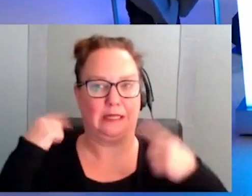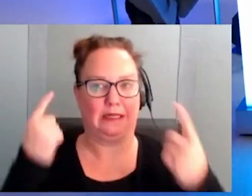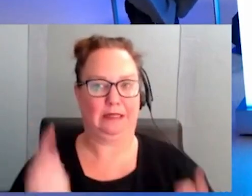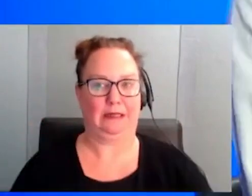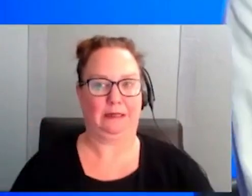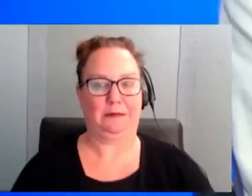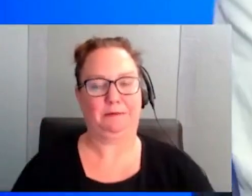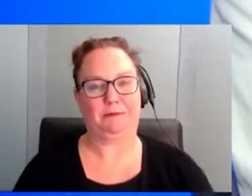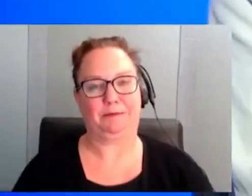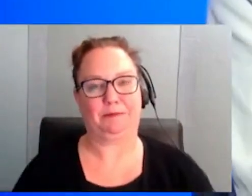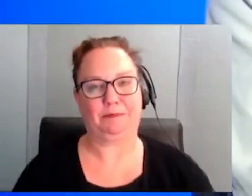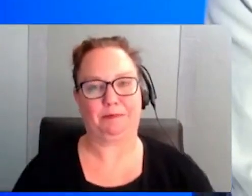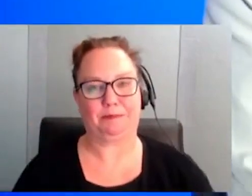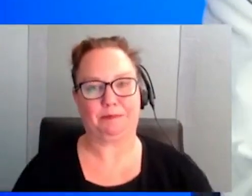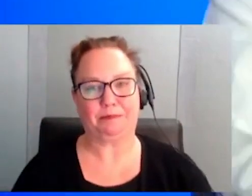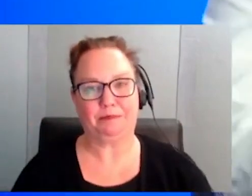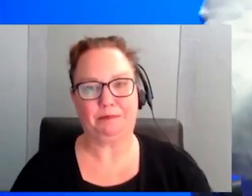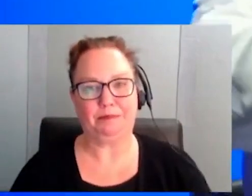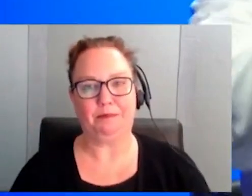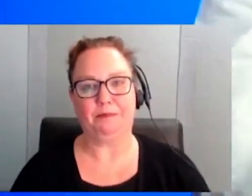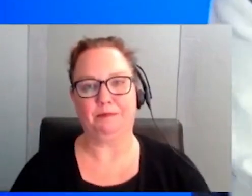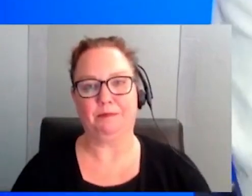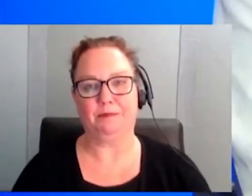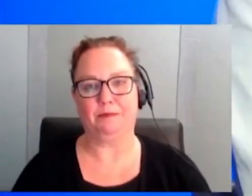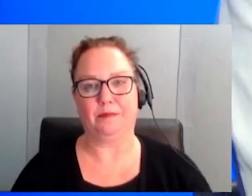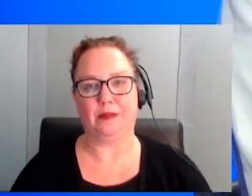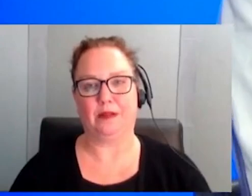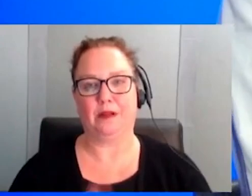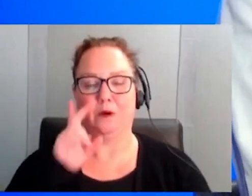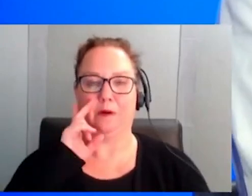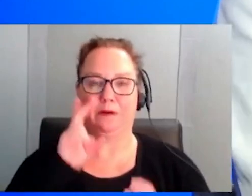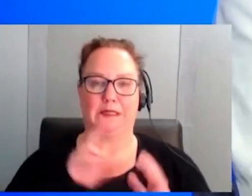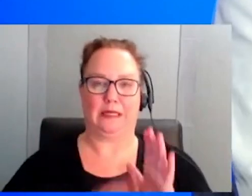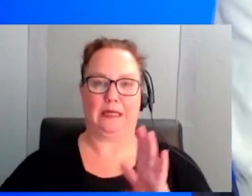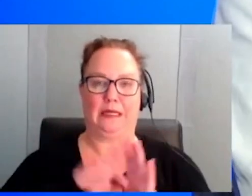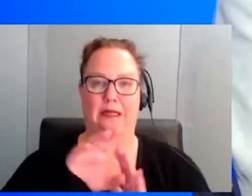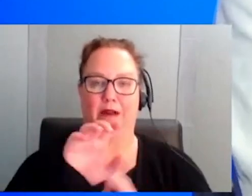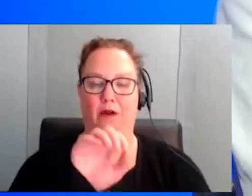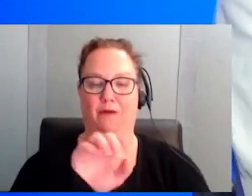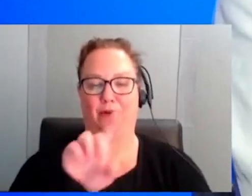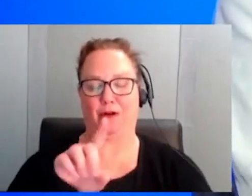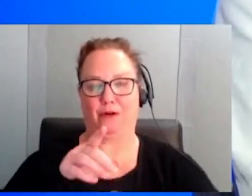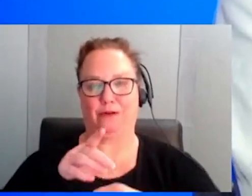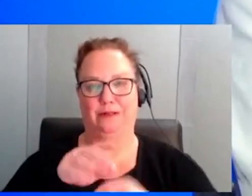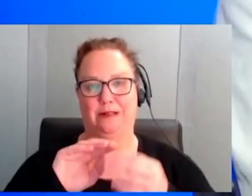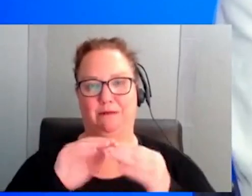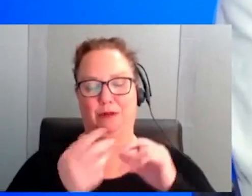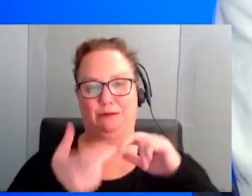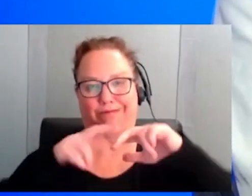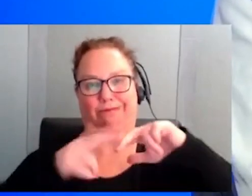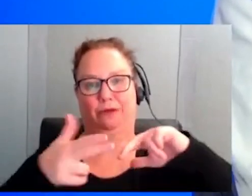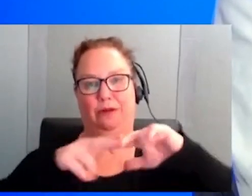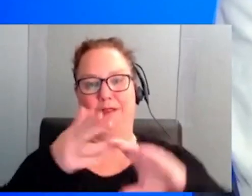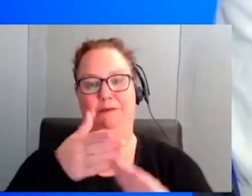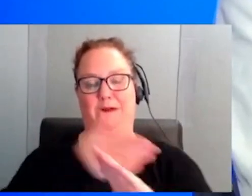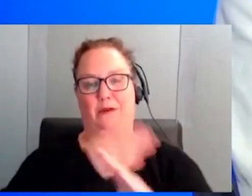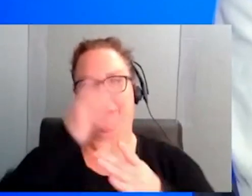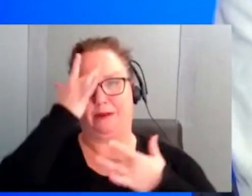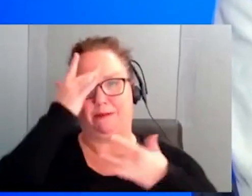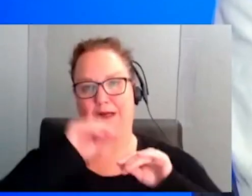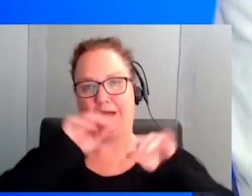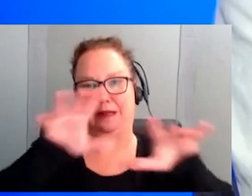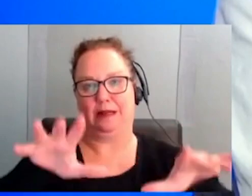Well, we were already kind of in an upward trend as far as overdoses were going before the pandemic, and the pandemic only